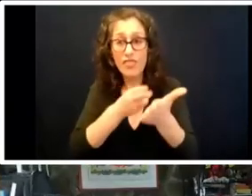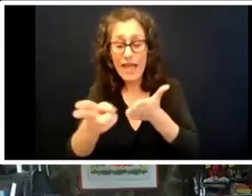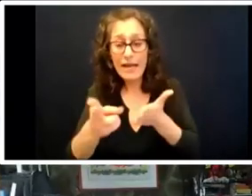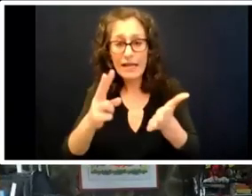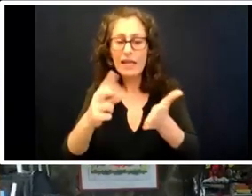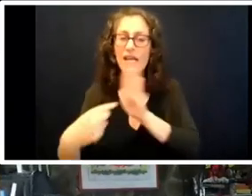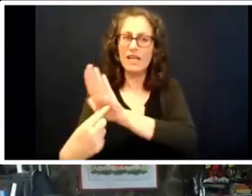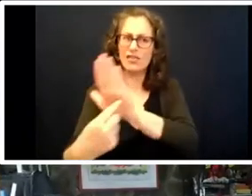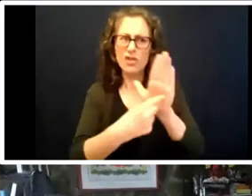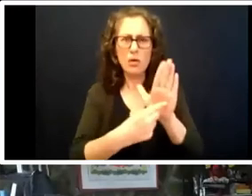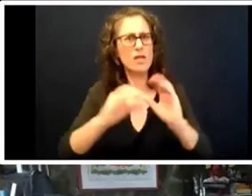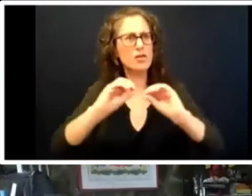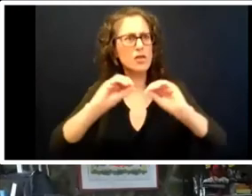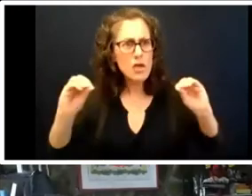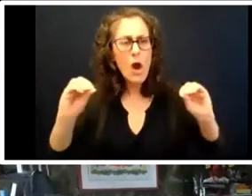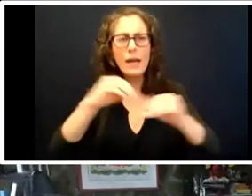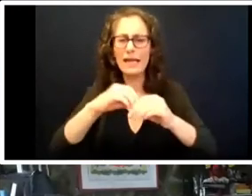that's so untrue.